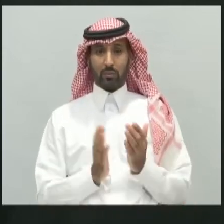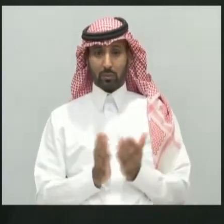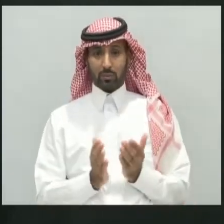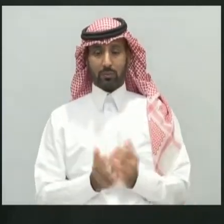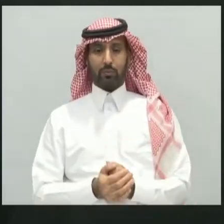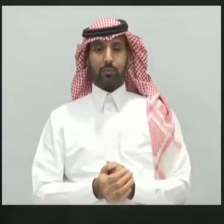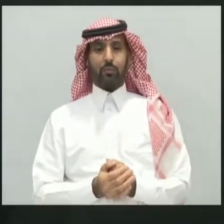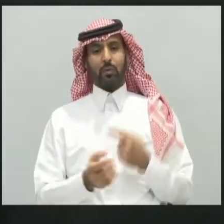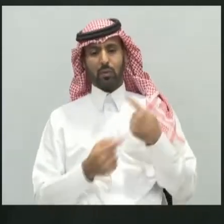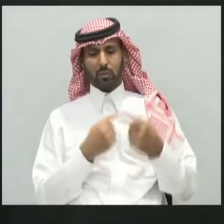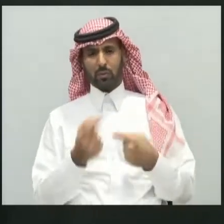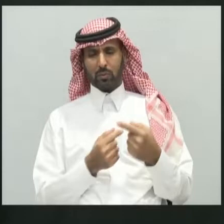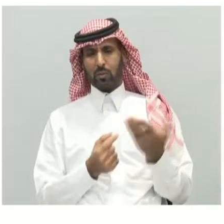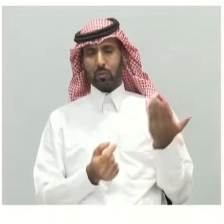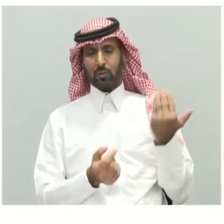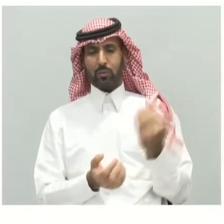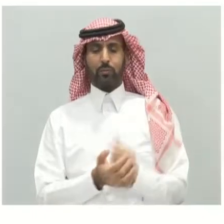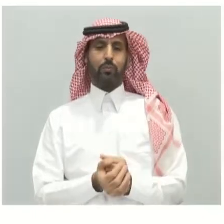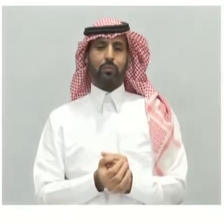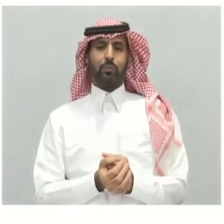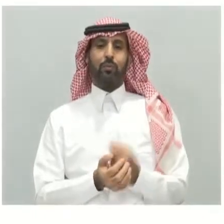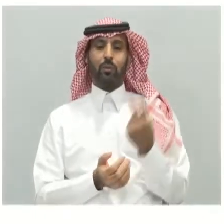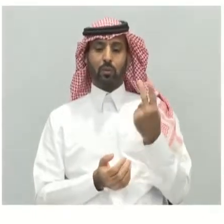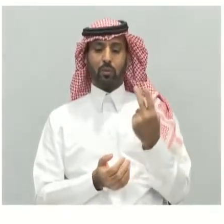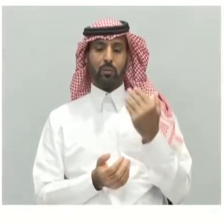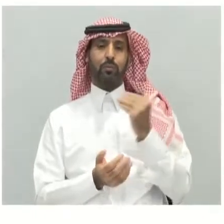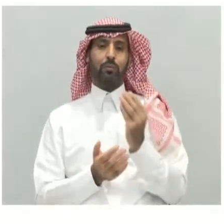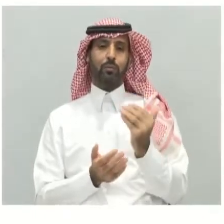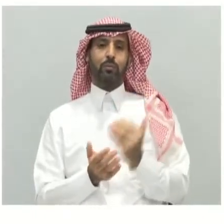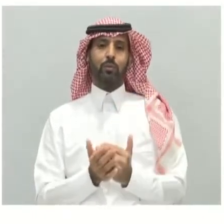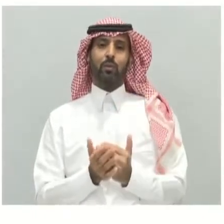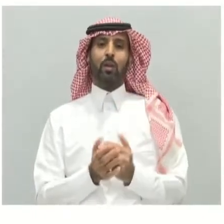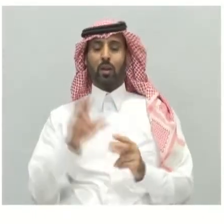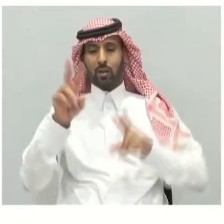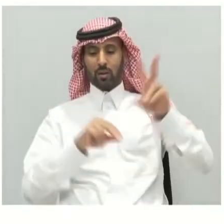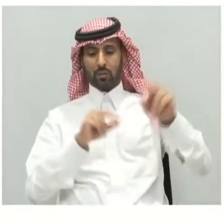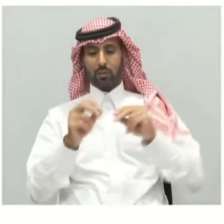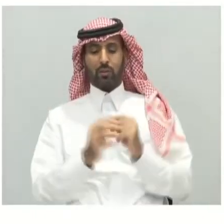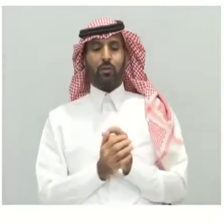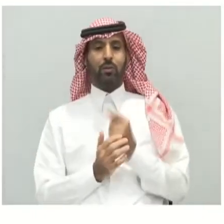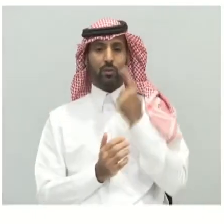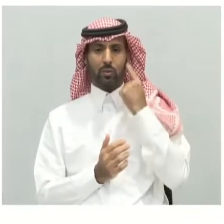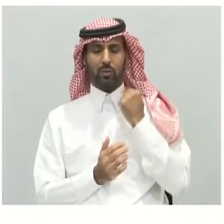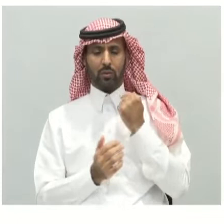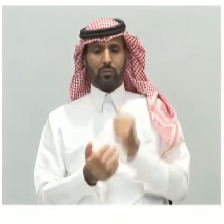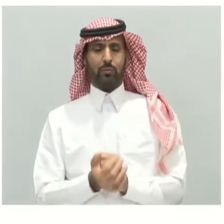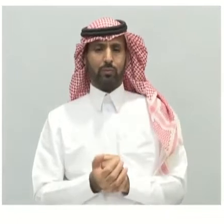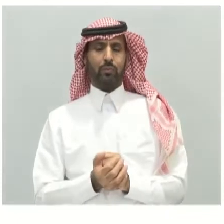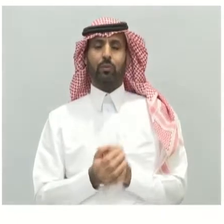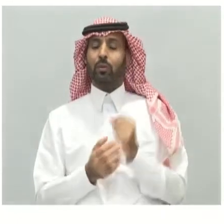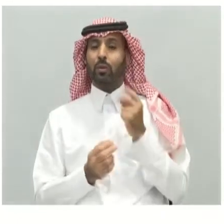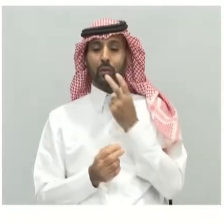today we will continue our unit, Unit 2, Life Stories. We will start the grammar